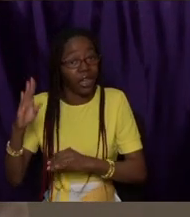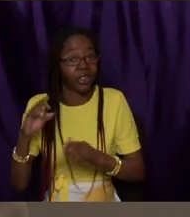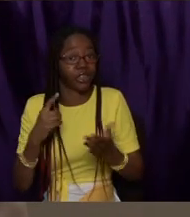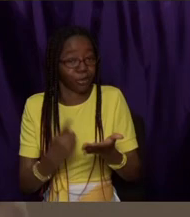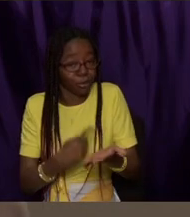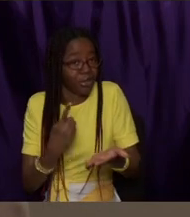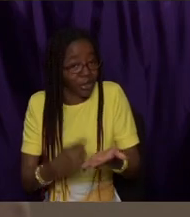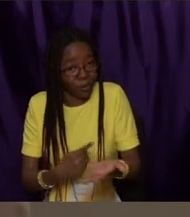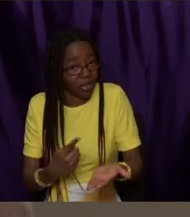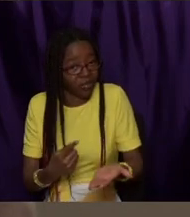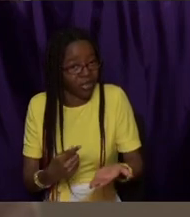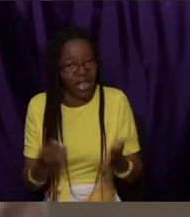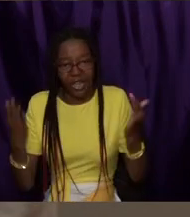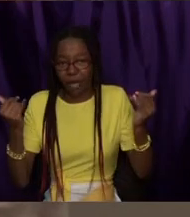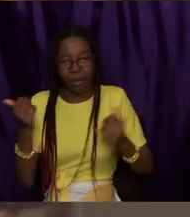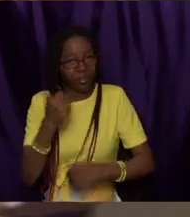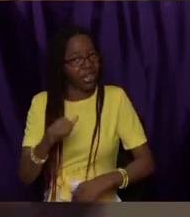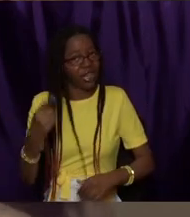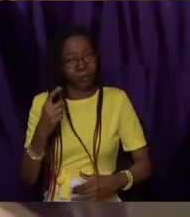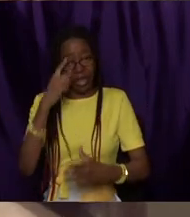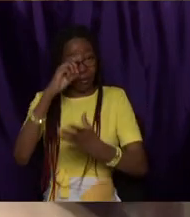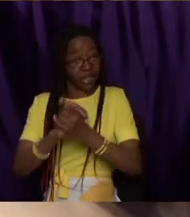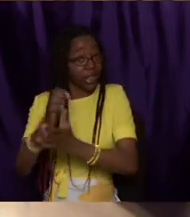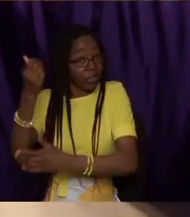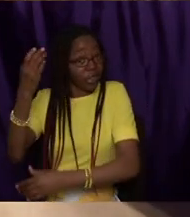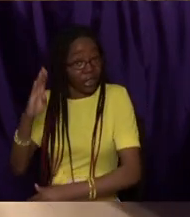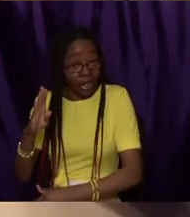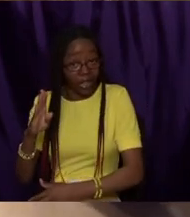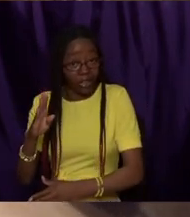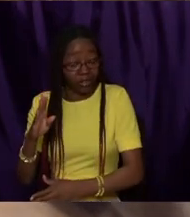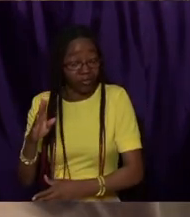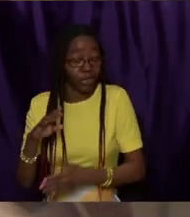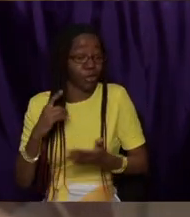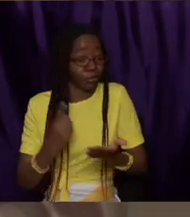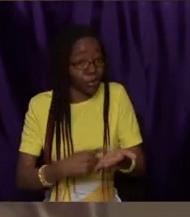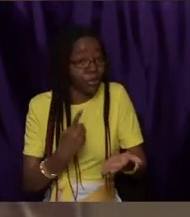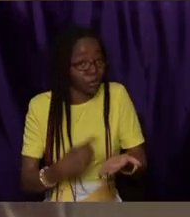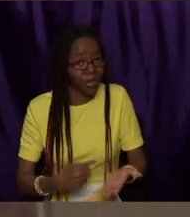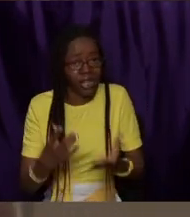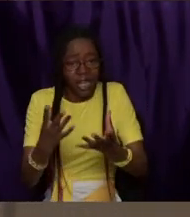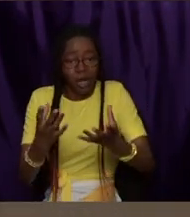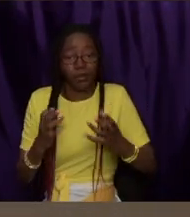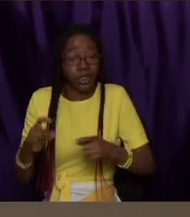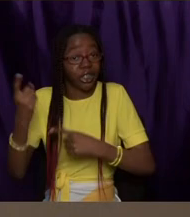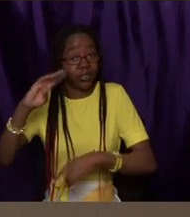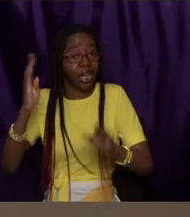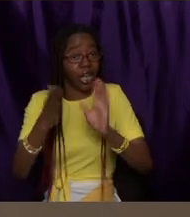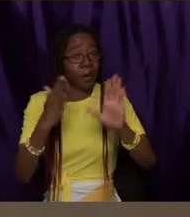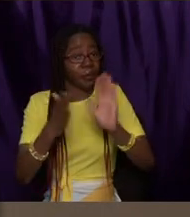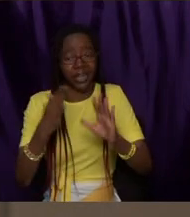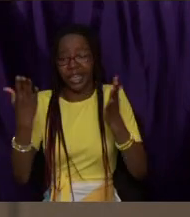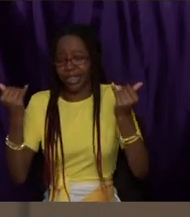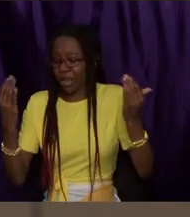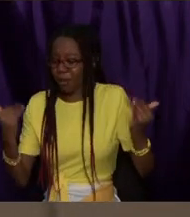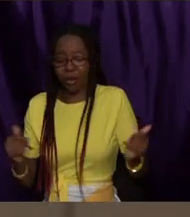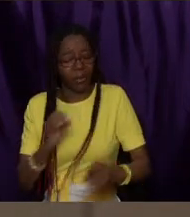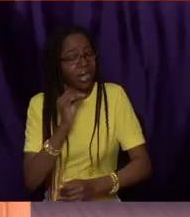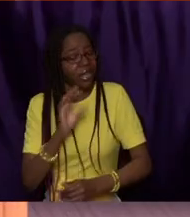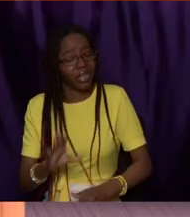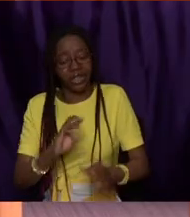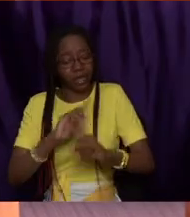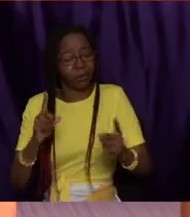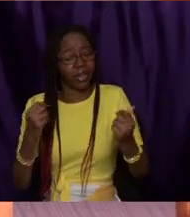something? Come on, anybody believing God that's going to do something? I dare you to give God praise. Come on, because it ain't nothing but a